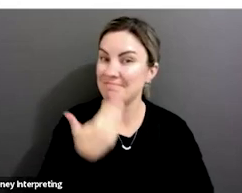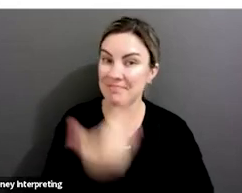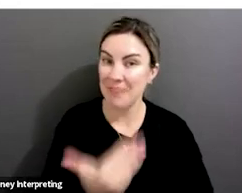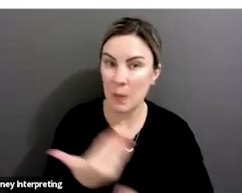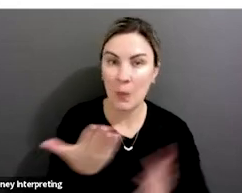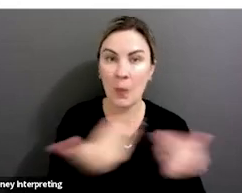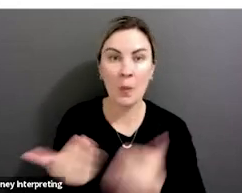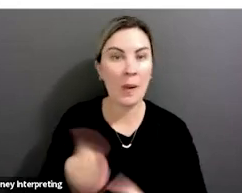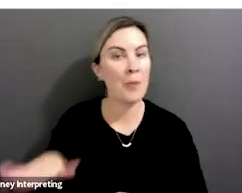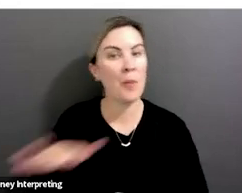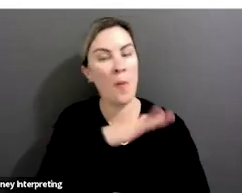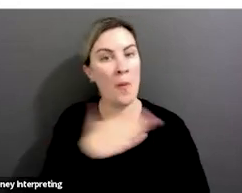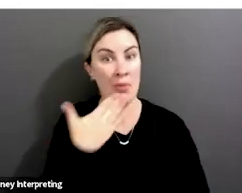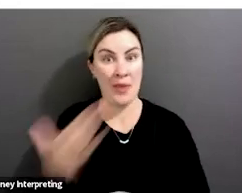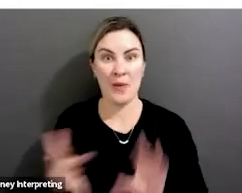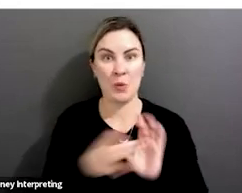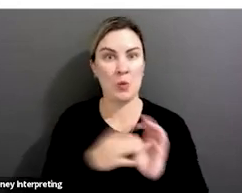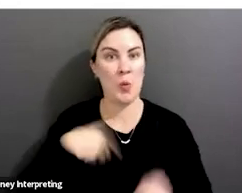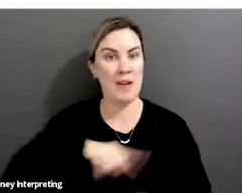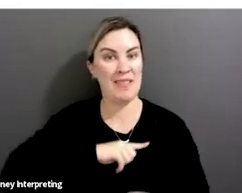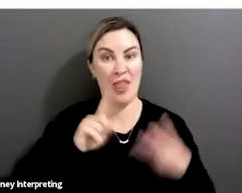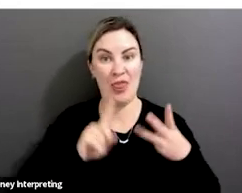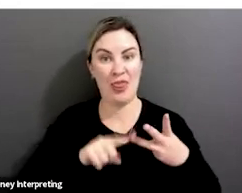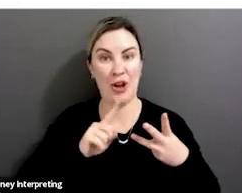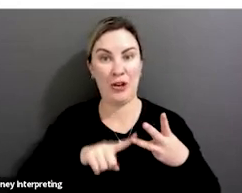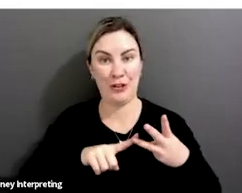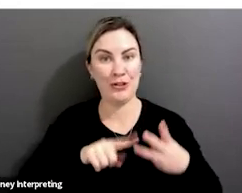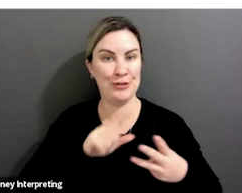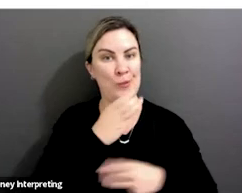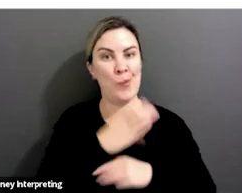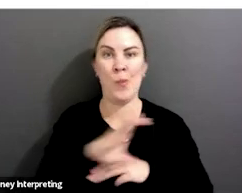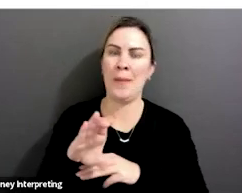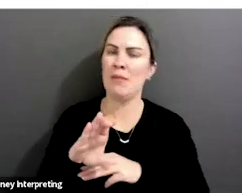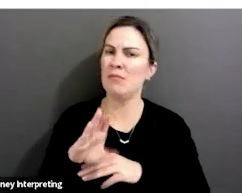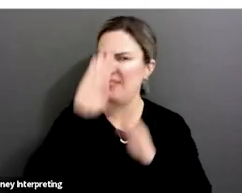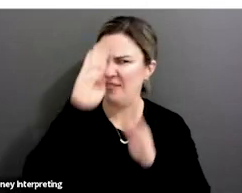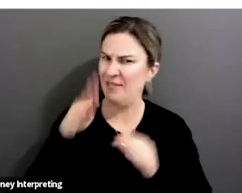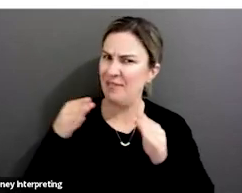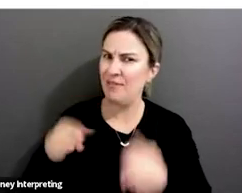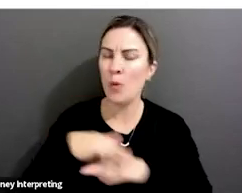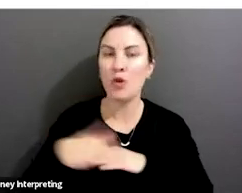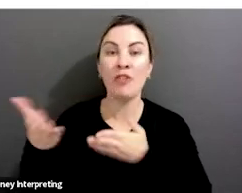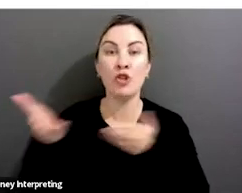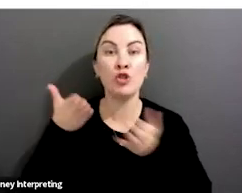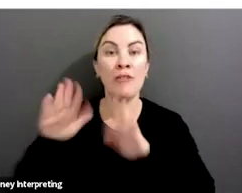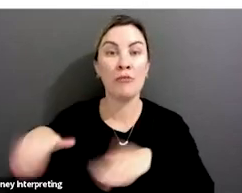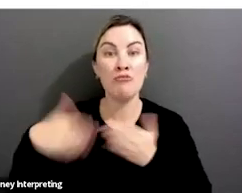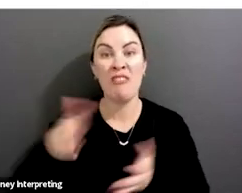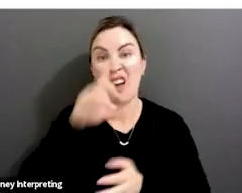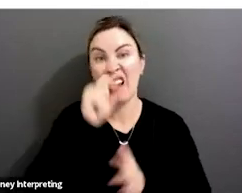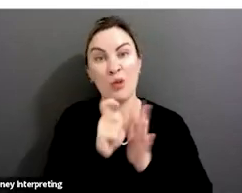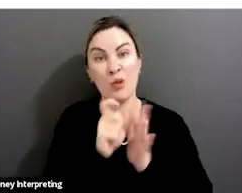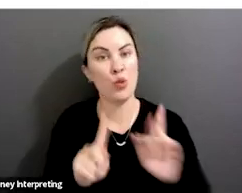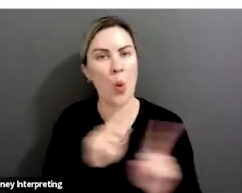and thanks for joining us today for this third in the series focused on what service providers can do on disability inclusive disaster